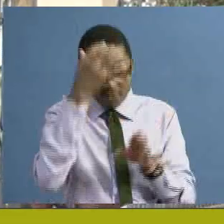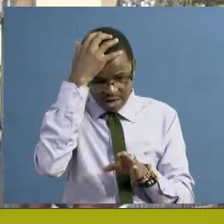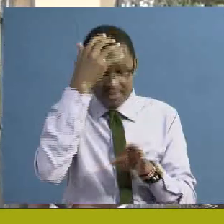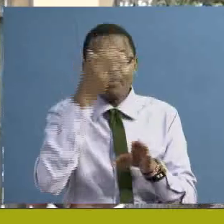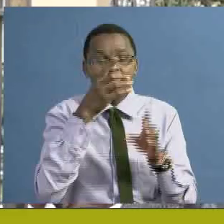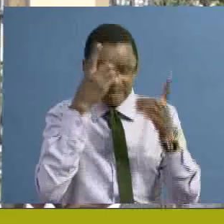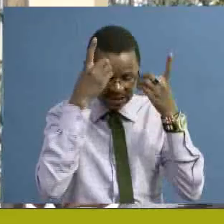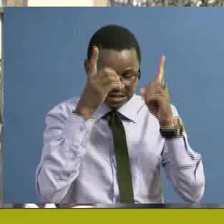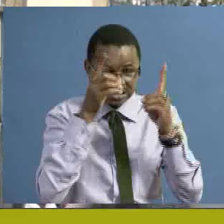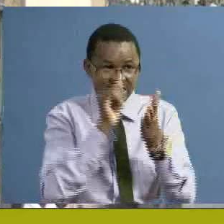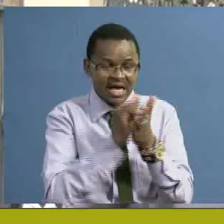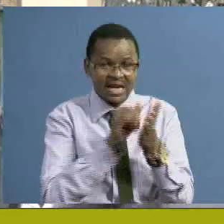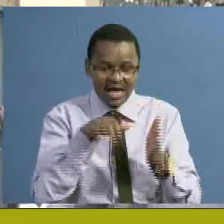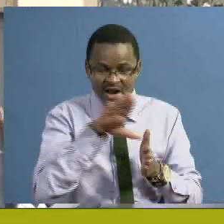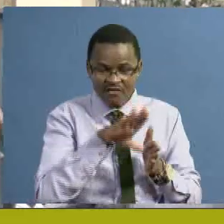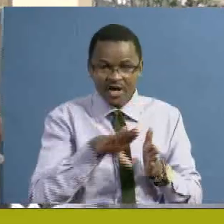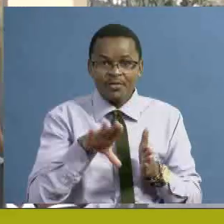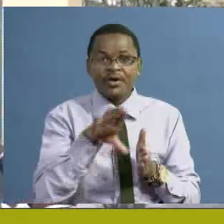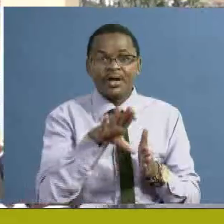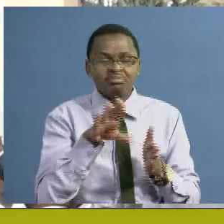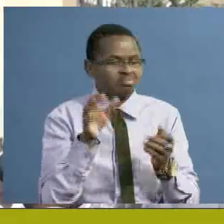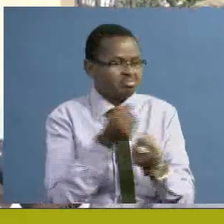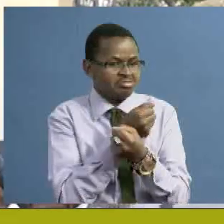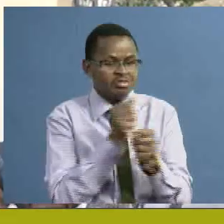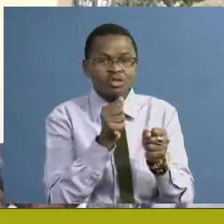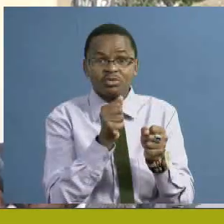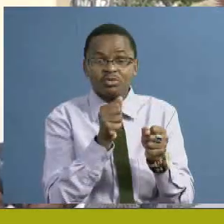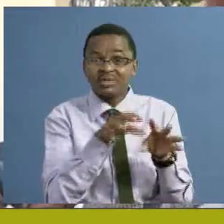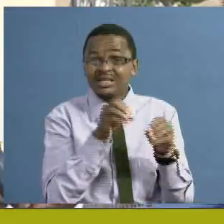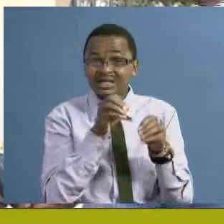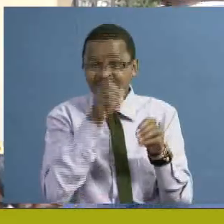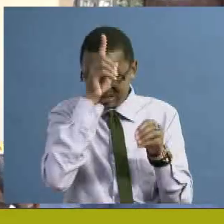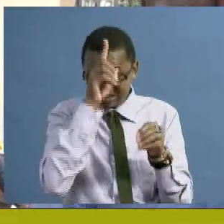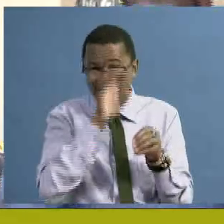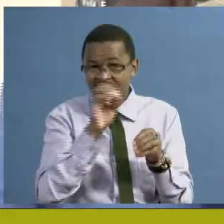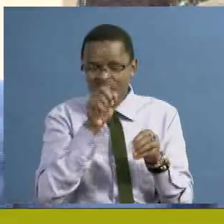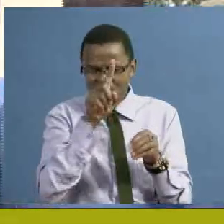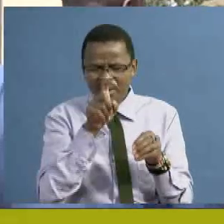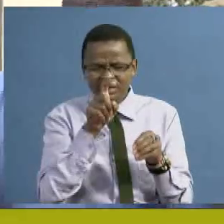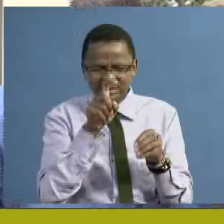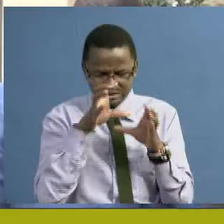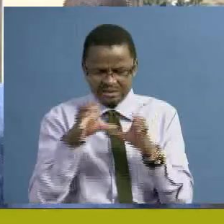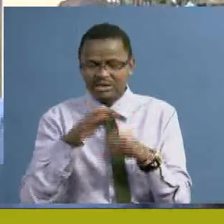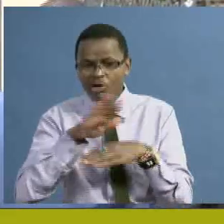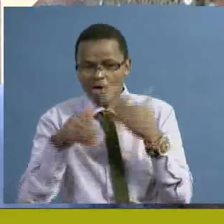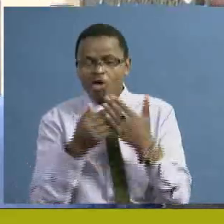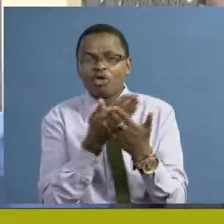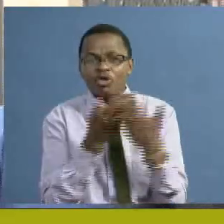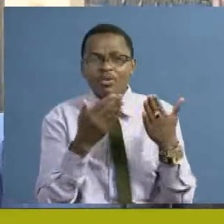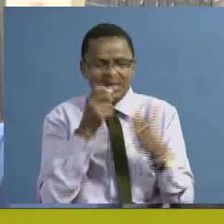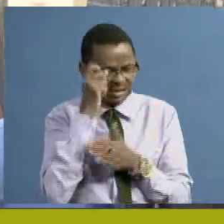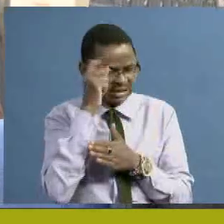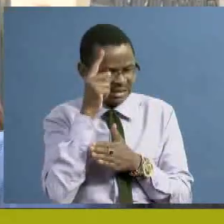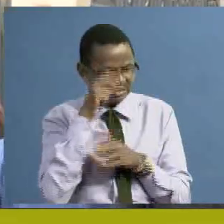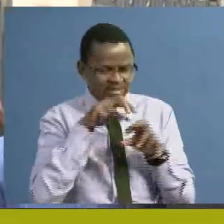decision, that the environment cannot be taken for granted, that you must factor in all things, you must have a